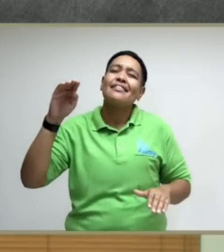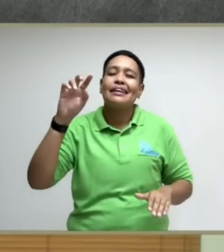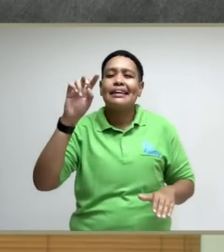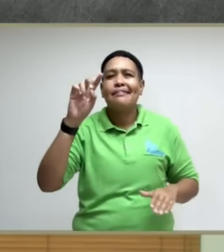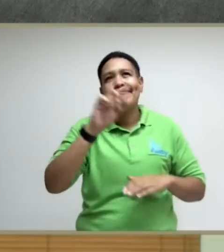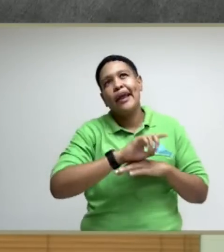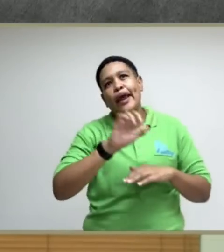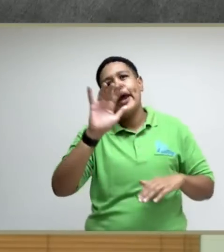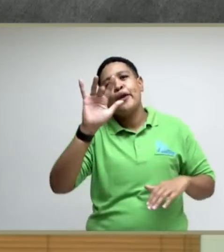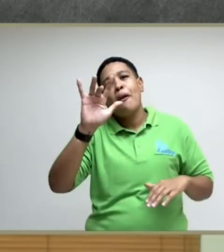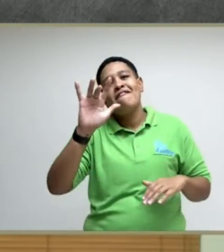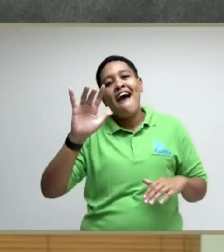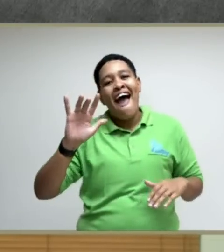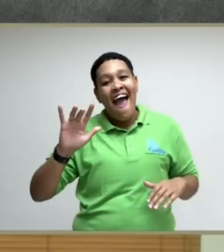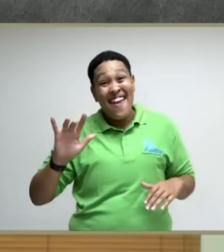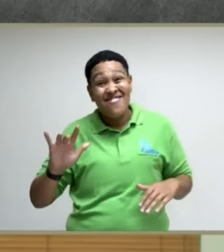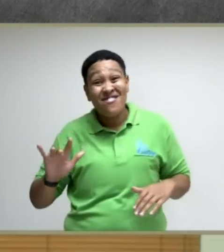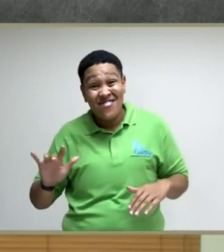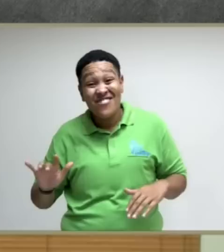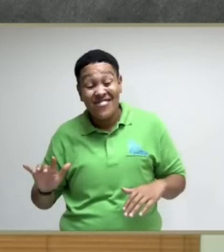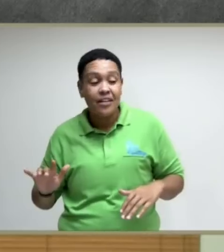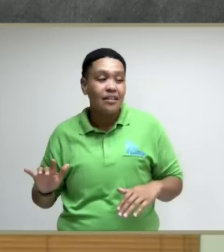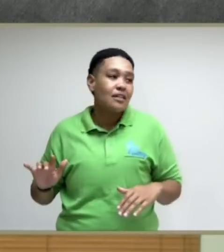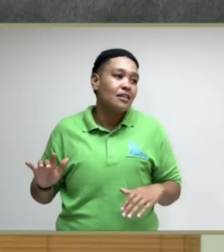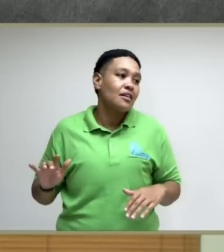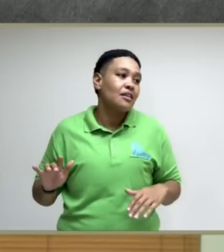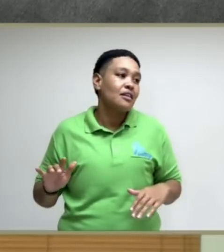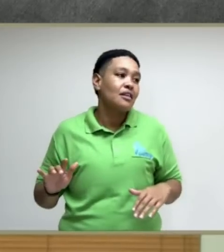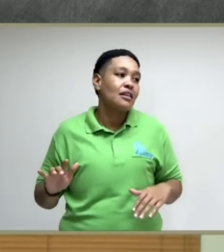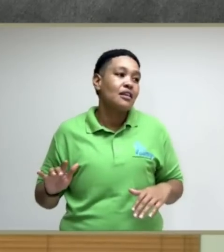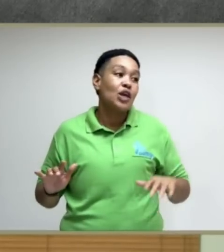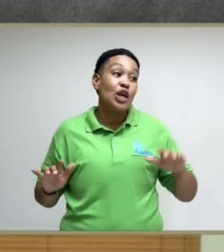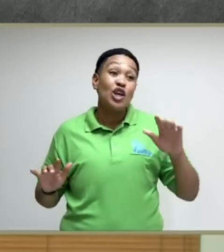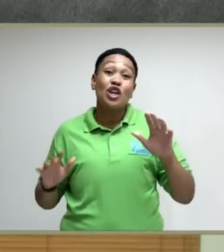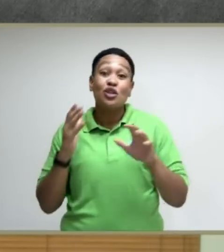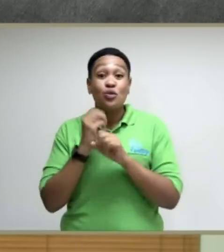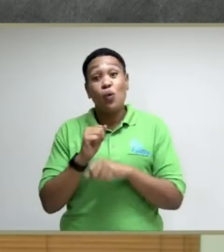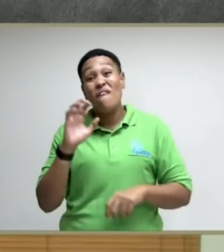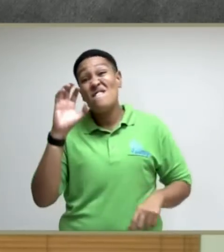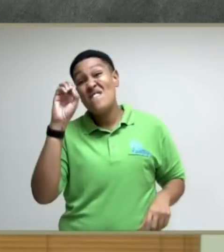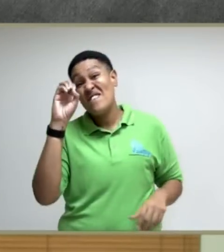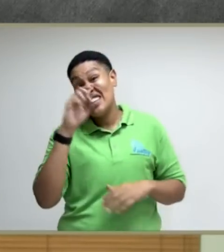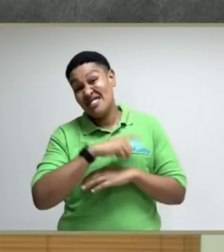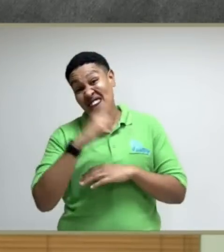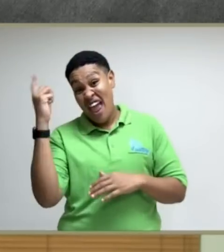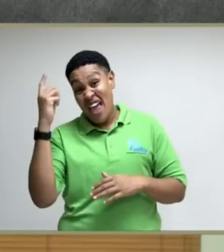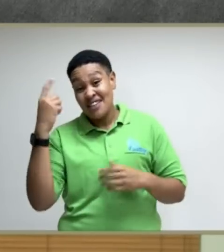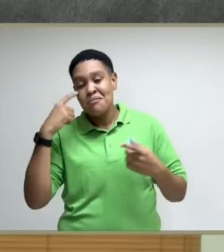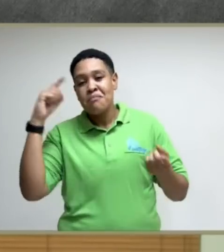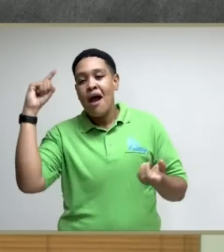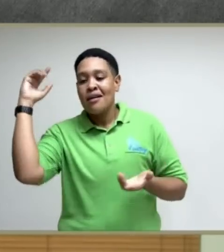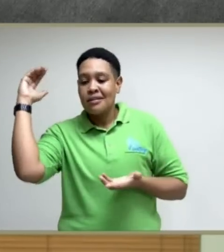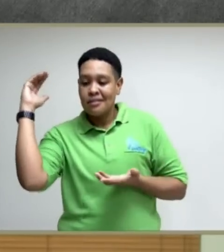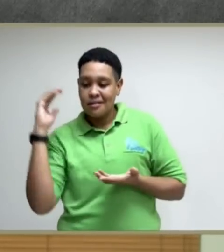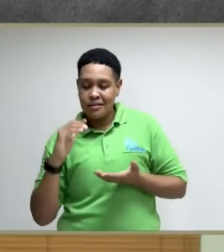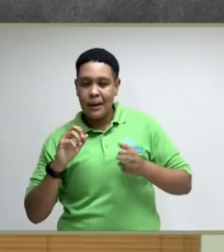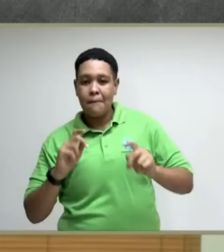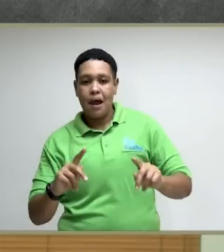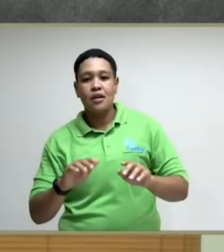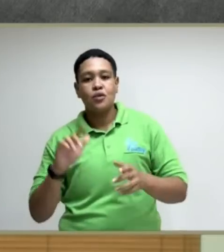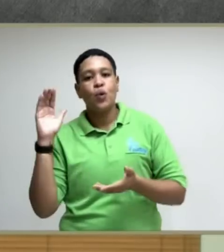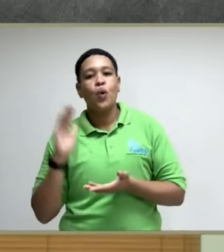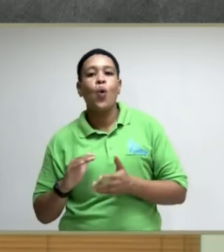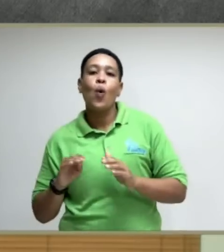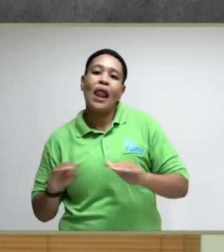25. And it took about double that 25 days in order for us to get back down to low